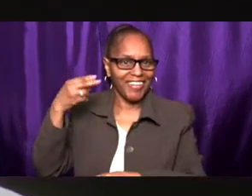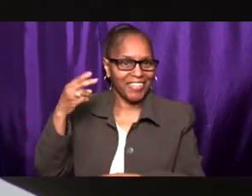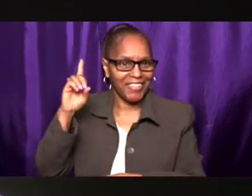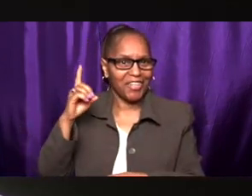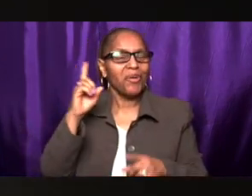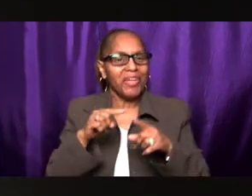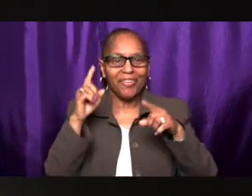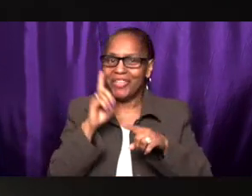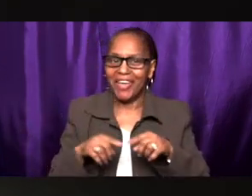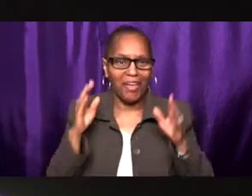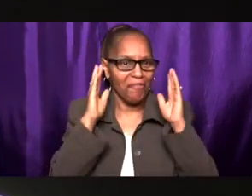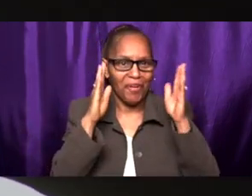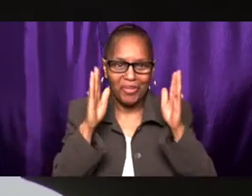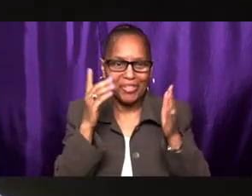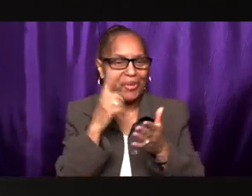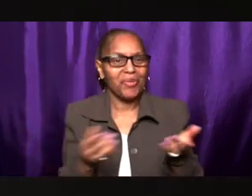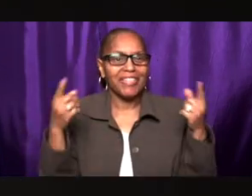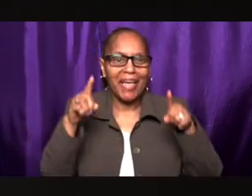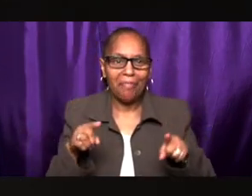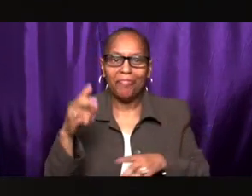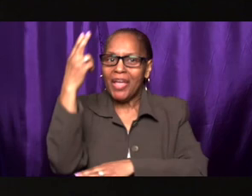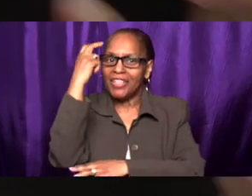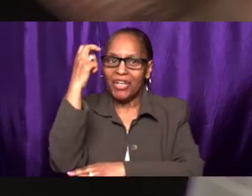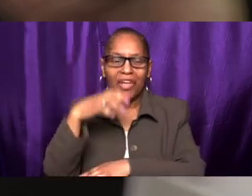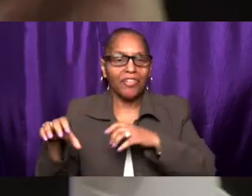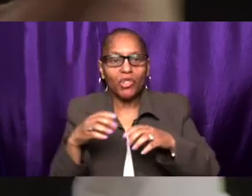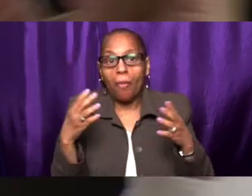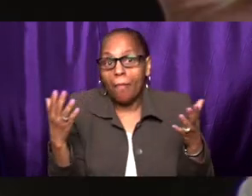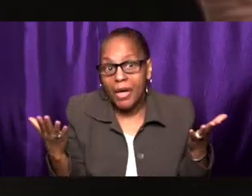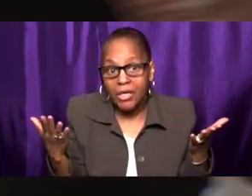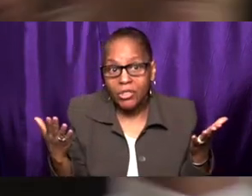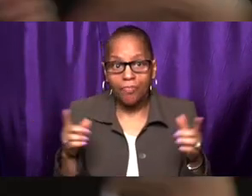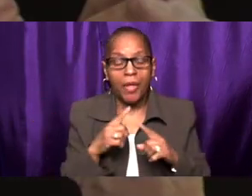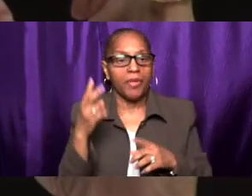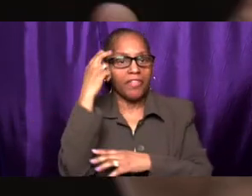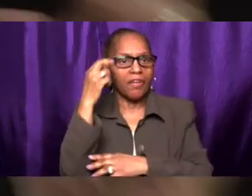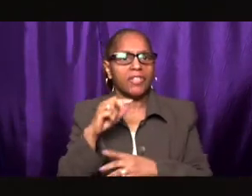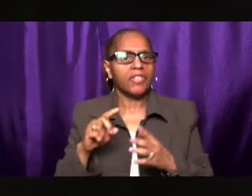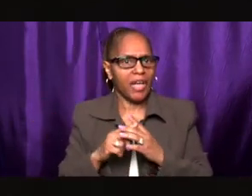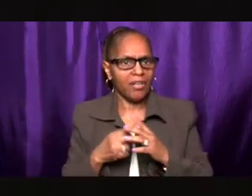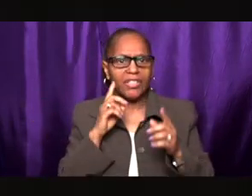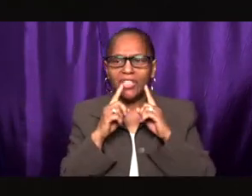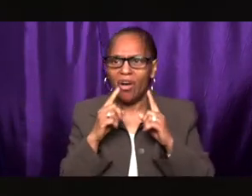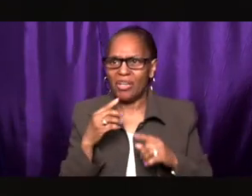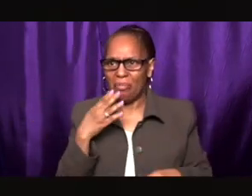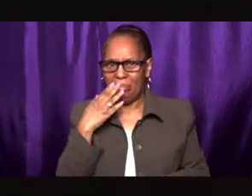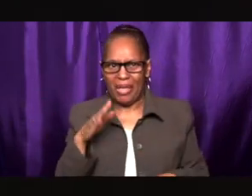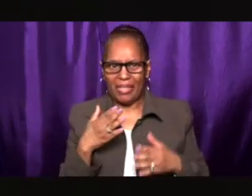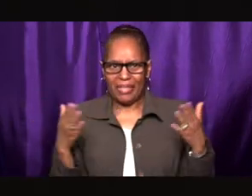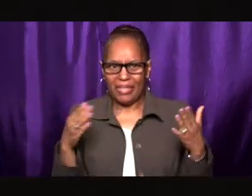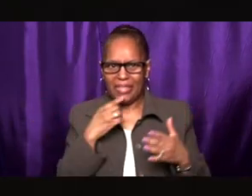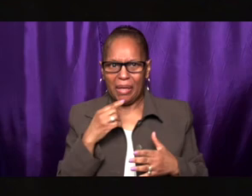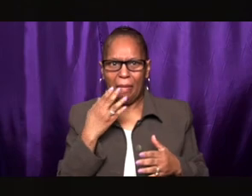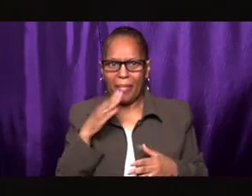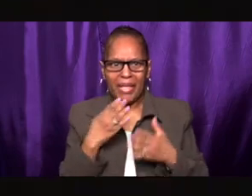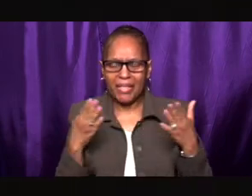our focus on what's going on. The devil ain't even got to do much, but if the devil starts talking trash, we can't even see what's going on.